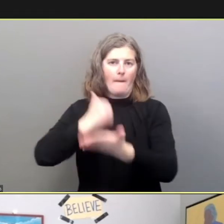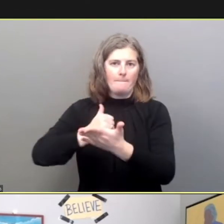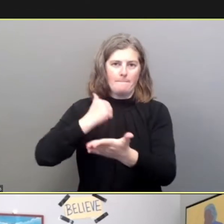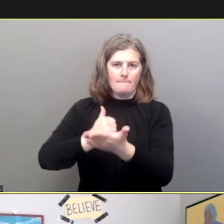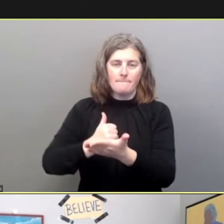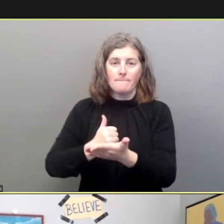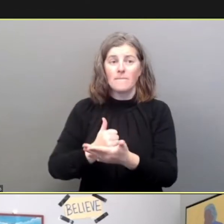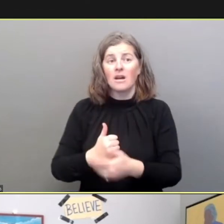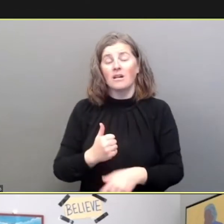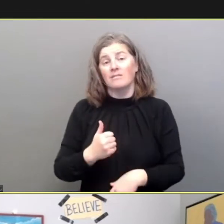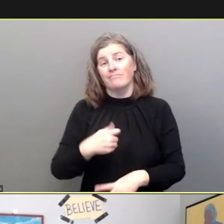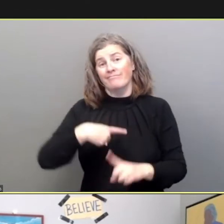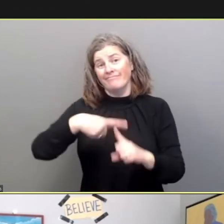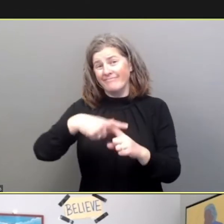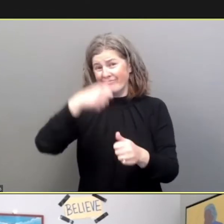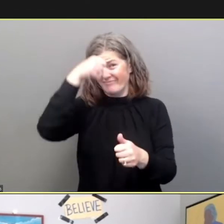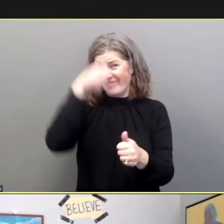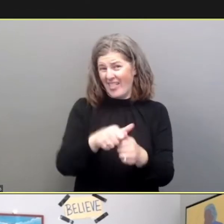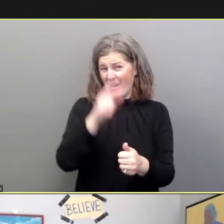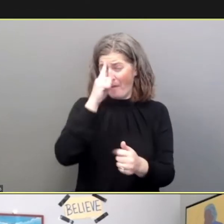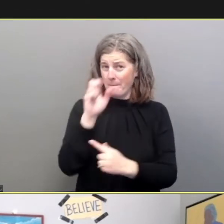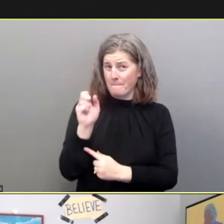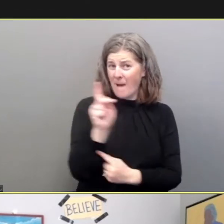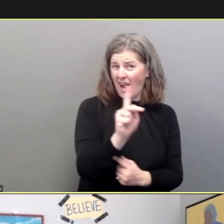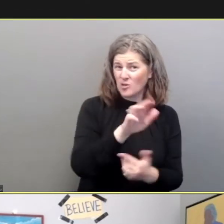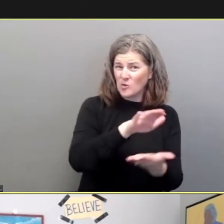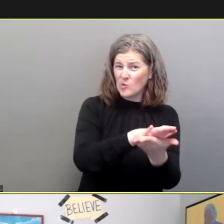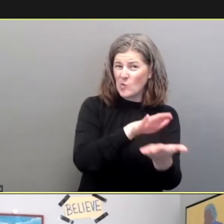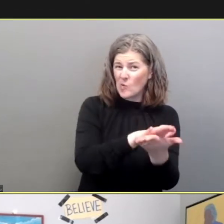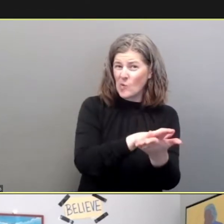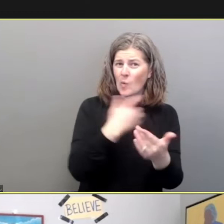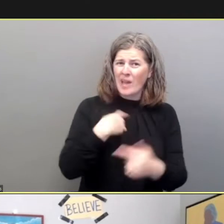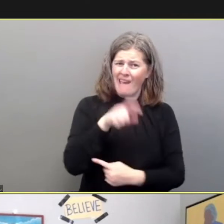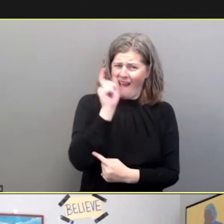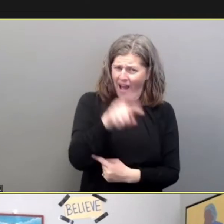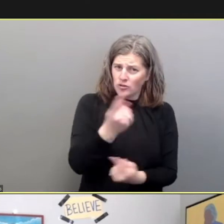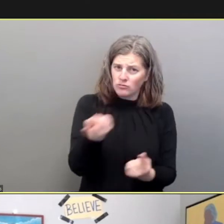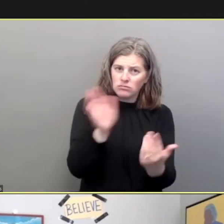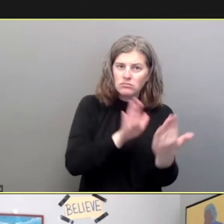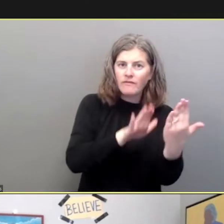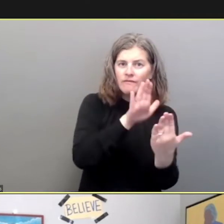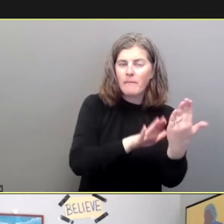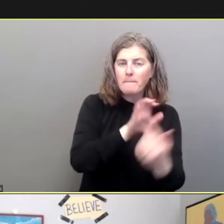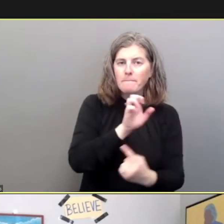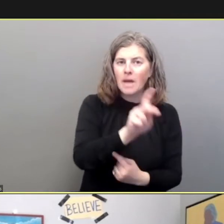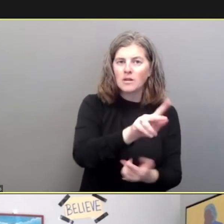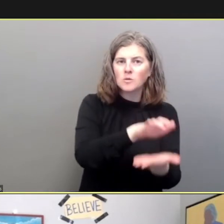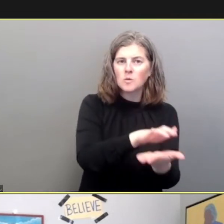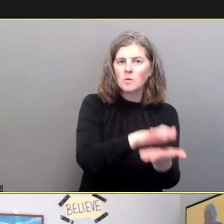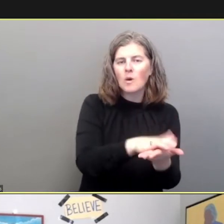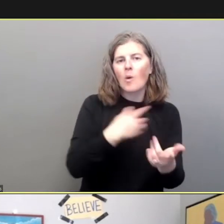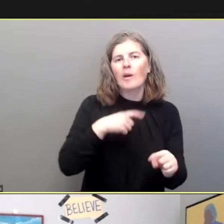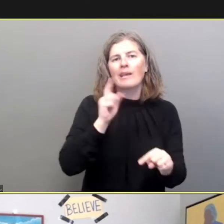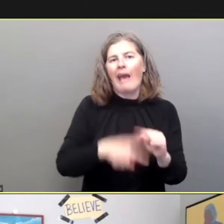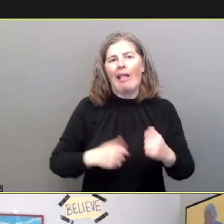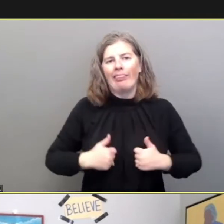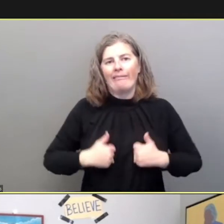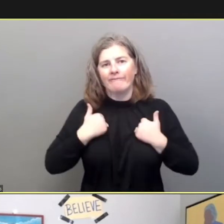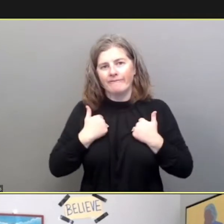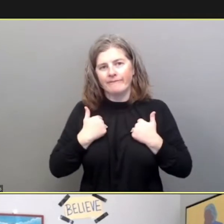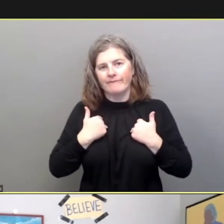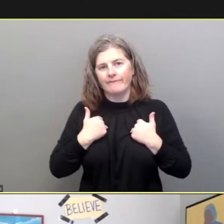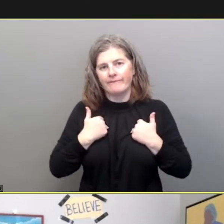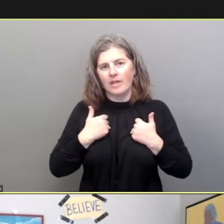to school, is an example of something we have to do because we can't really live